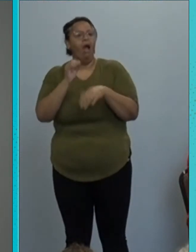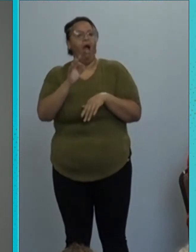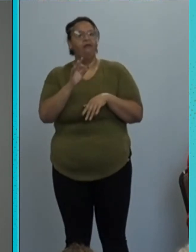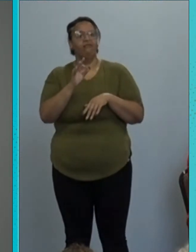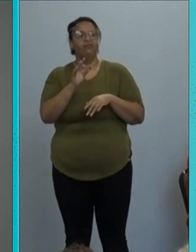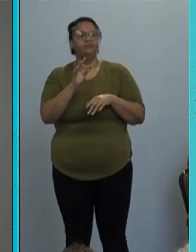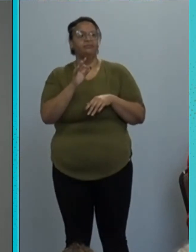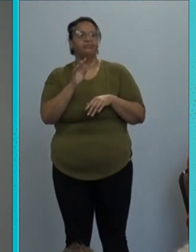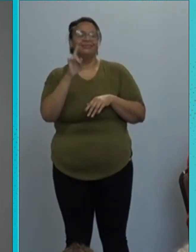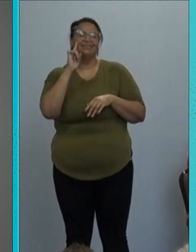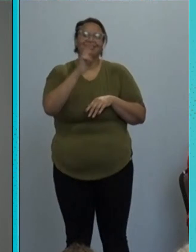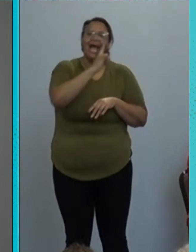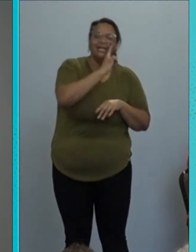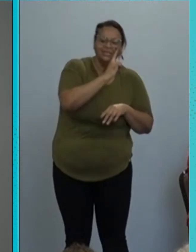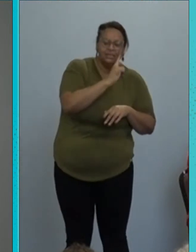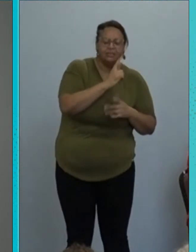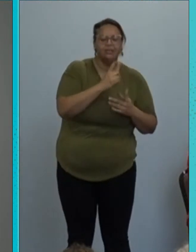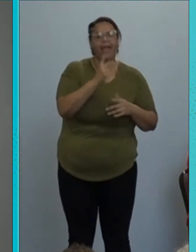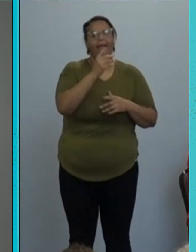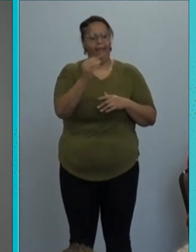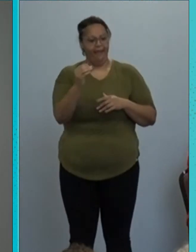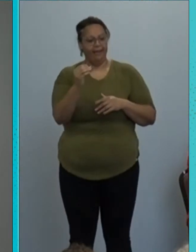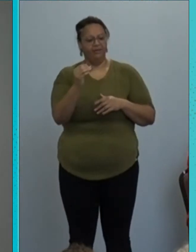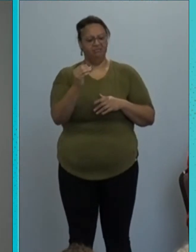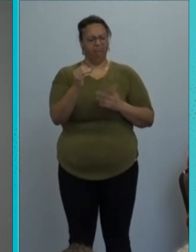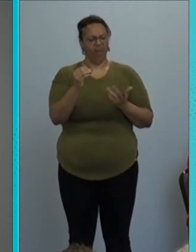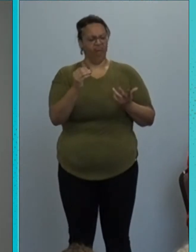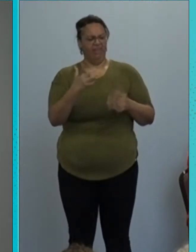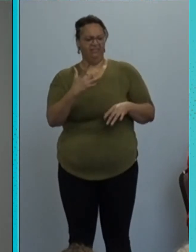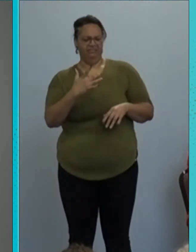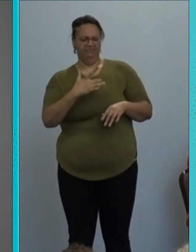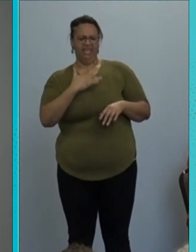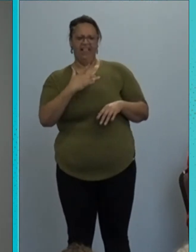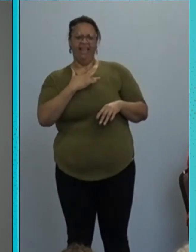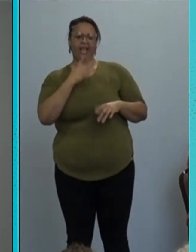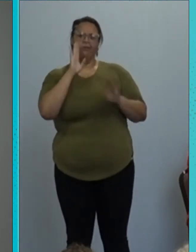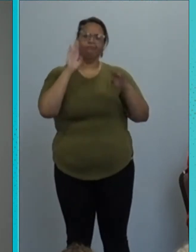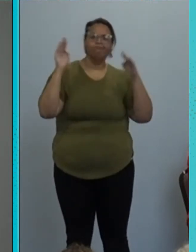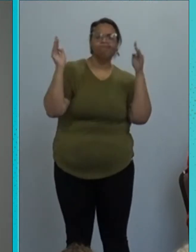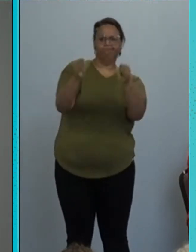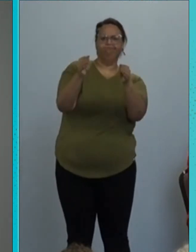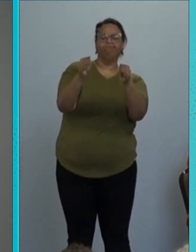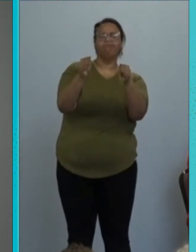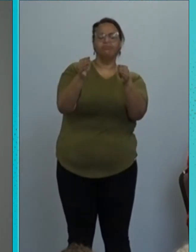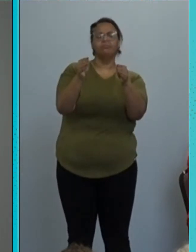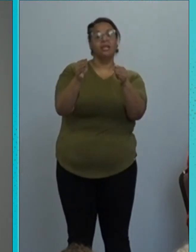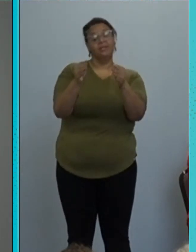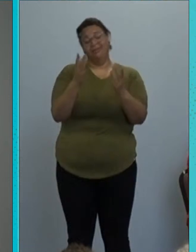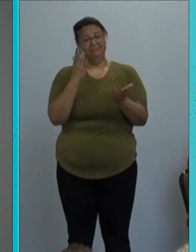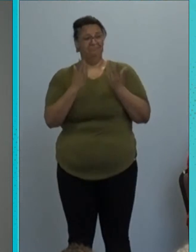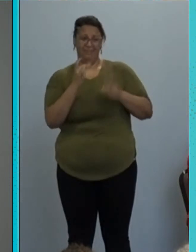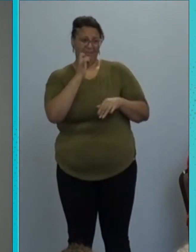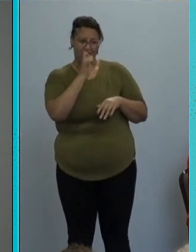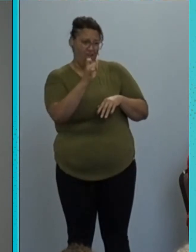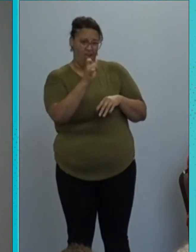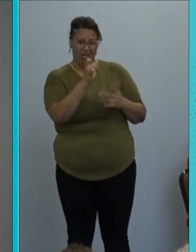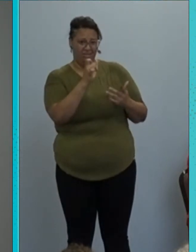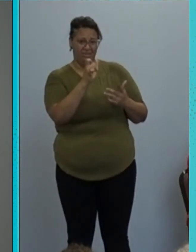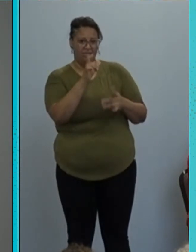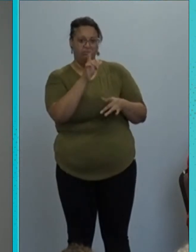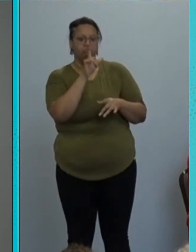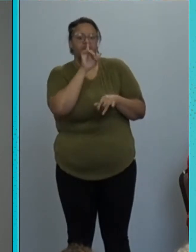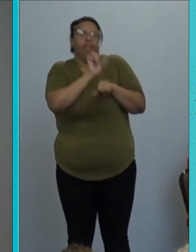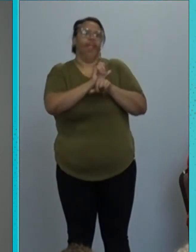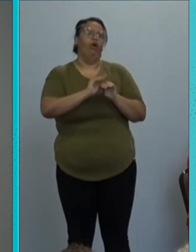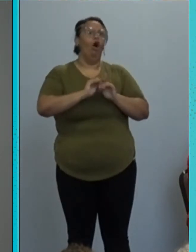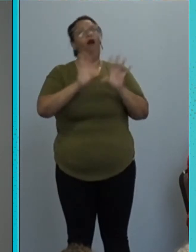sight and that feeling of being locked in that also might not be super obvious